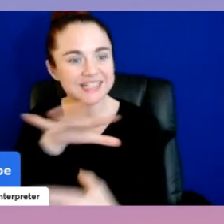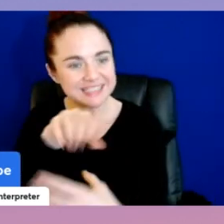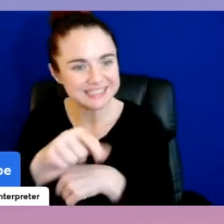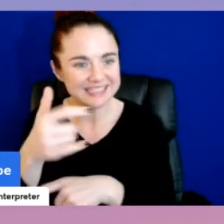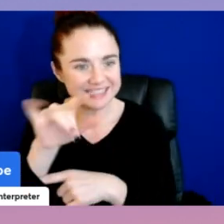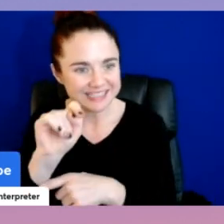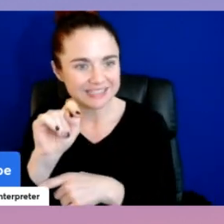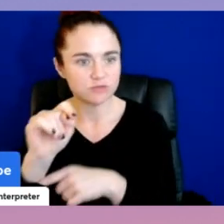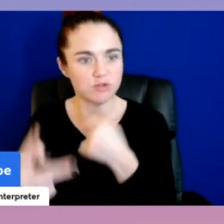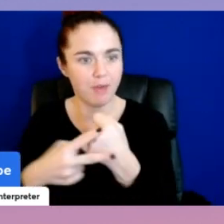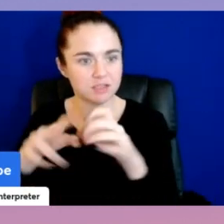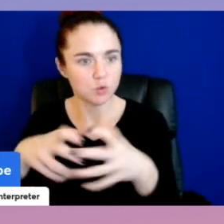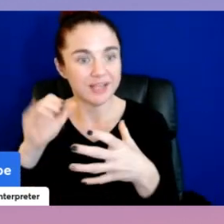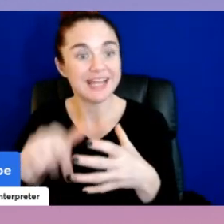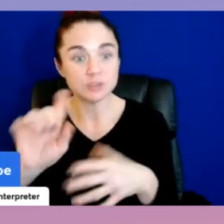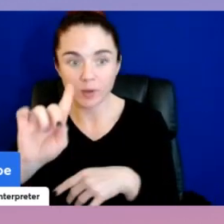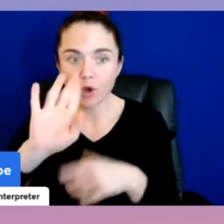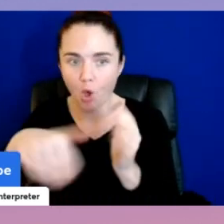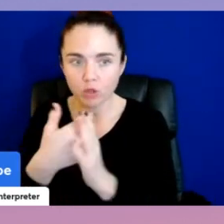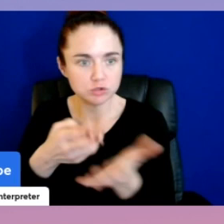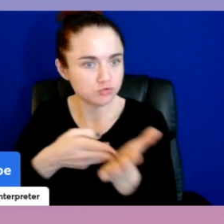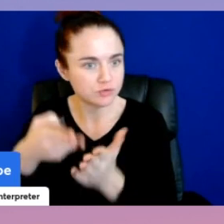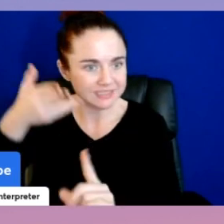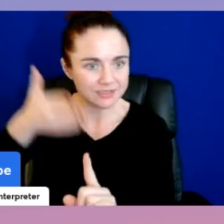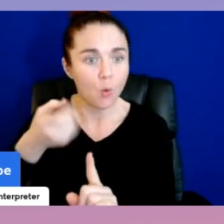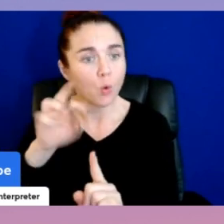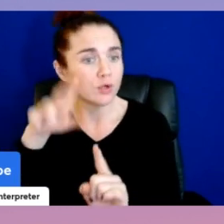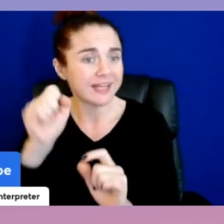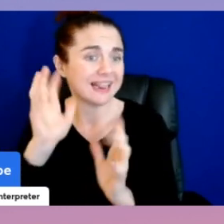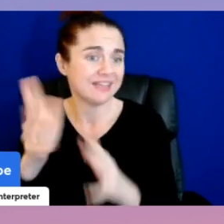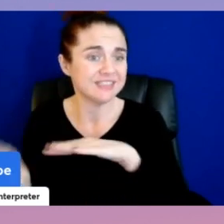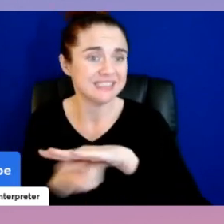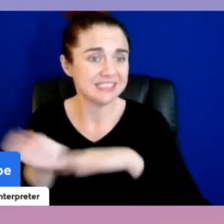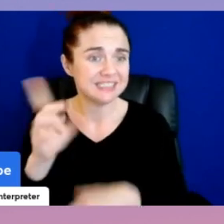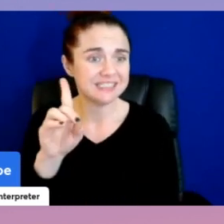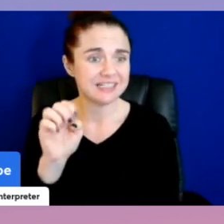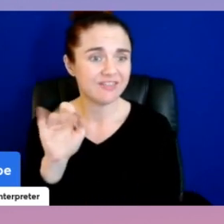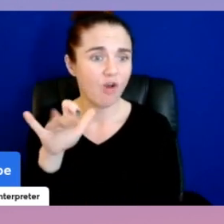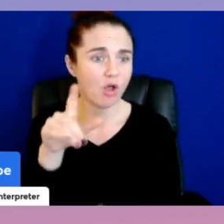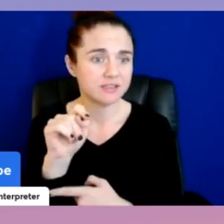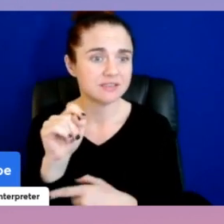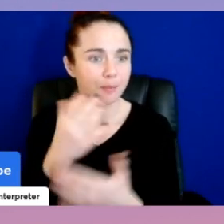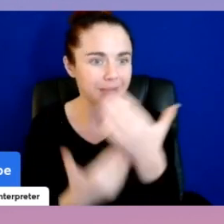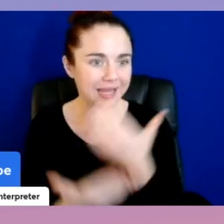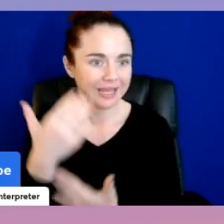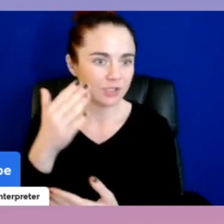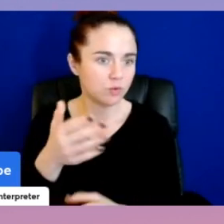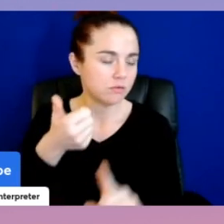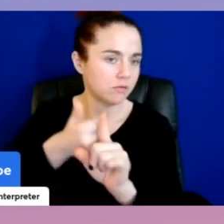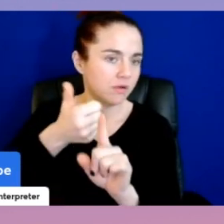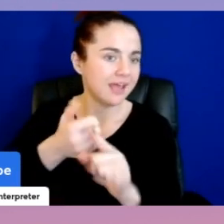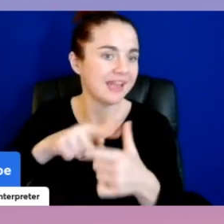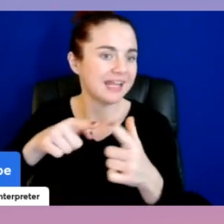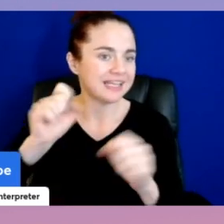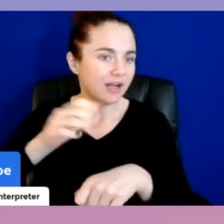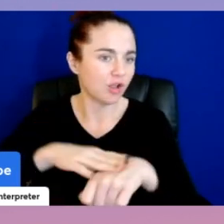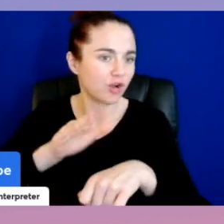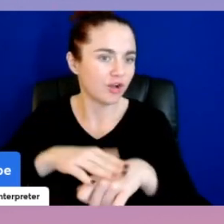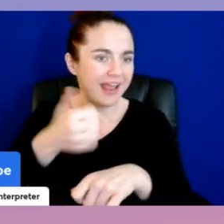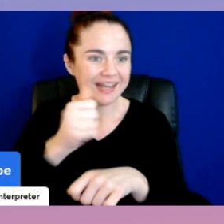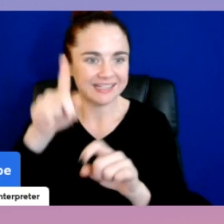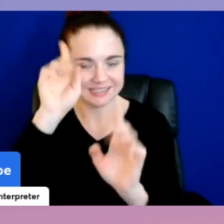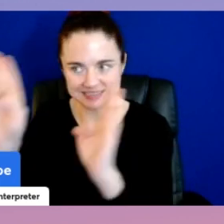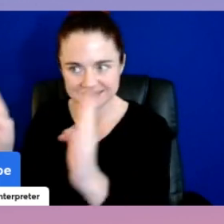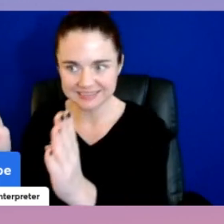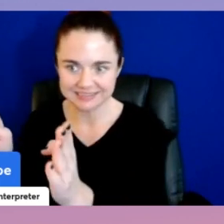of truth that is available, or you can leave it at the default of manual, and then you can alert on a deviation if you